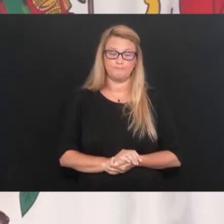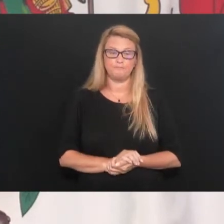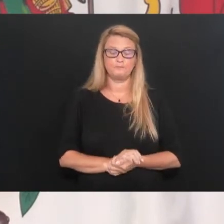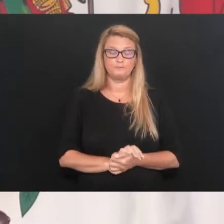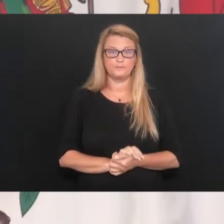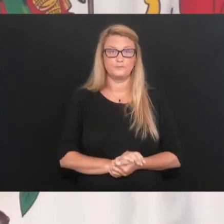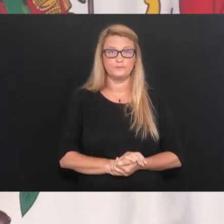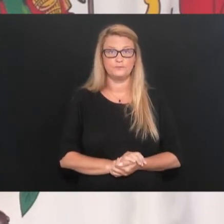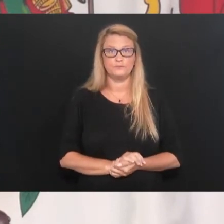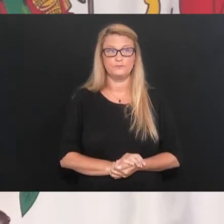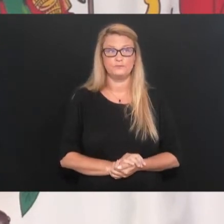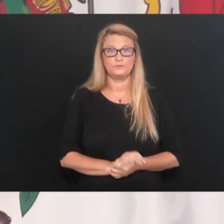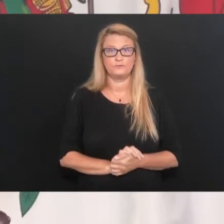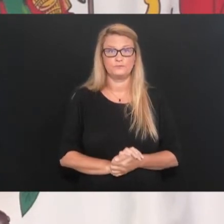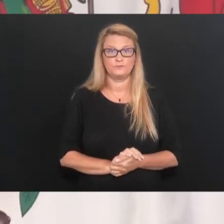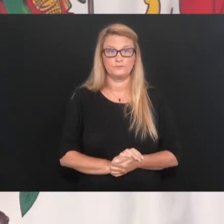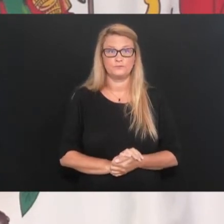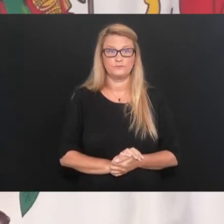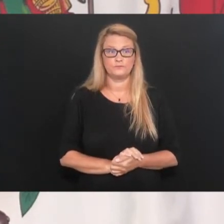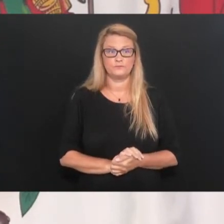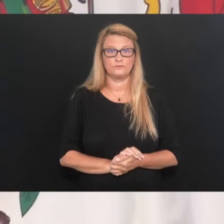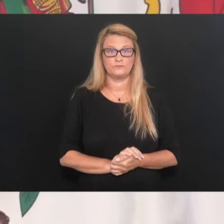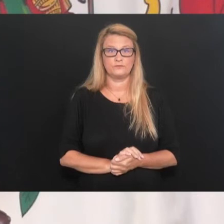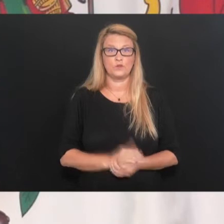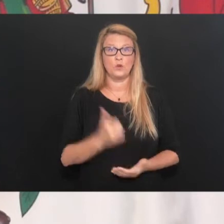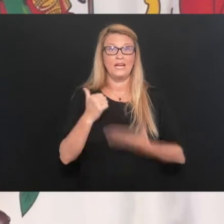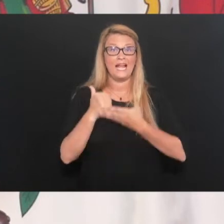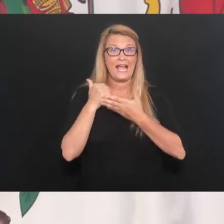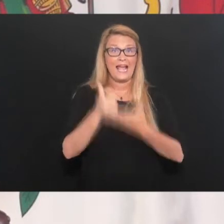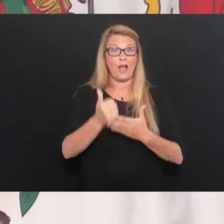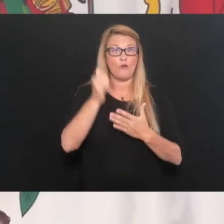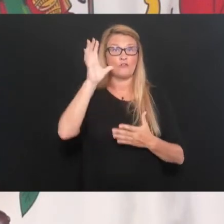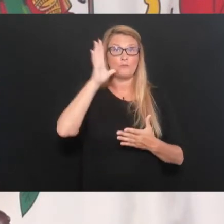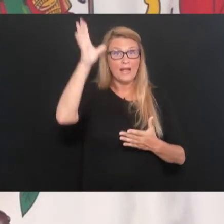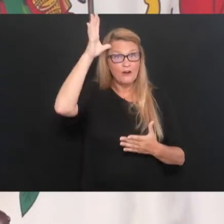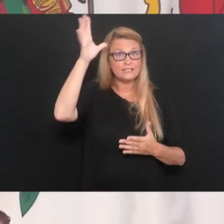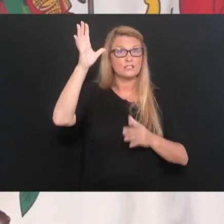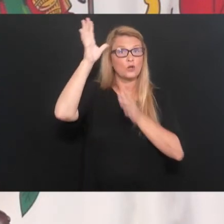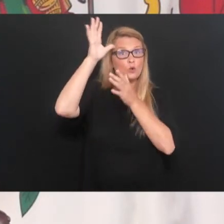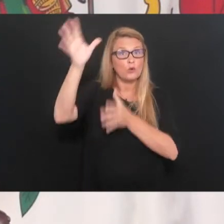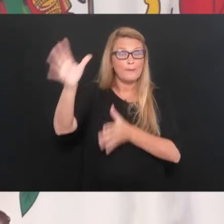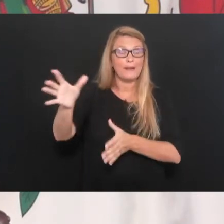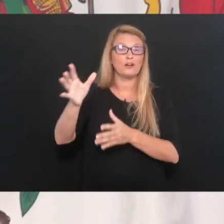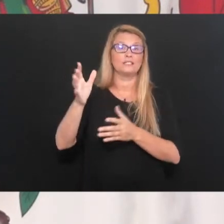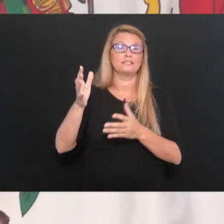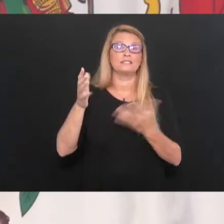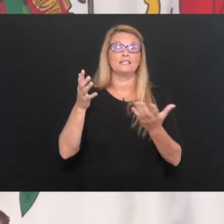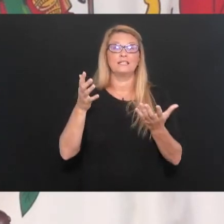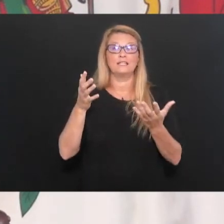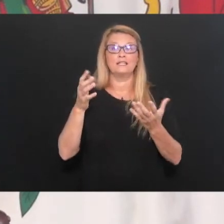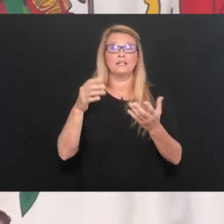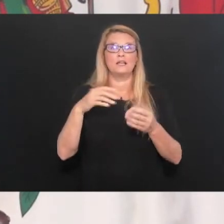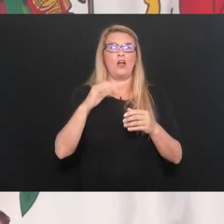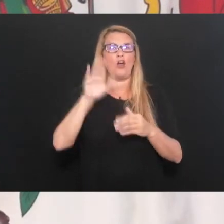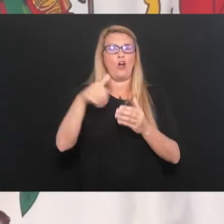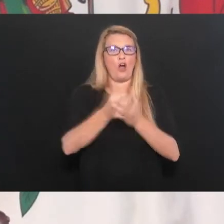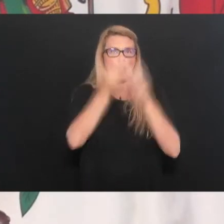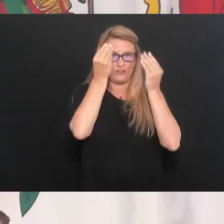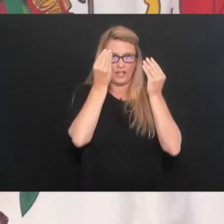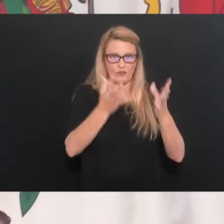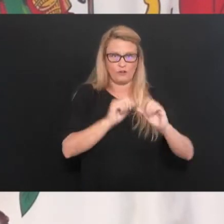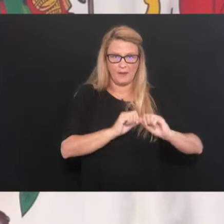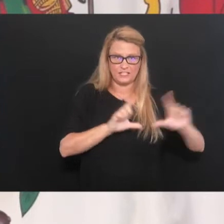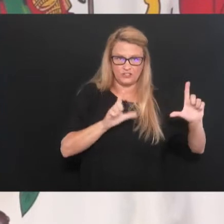the standpoint of our young people, we need help from our parents and our grandparents to get them across the finish line. All the COVID information is up